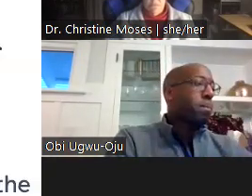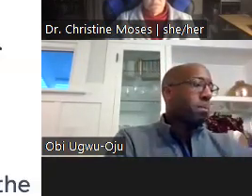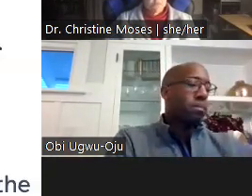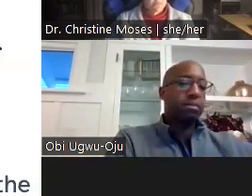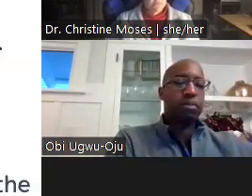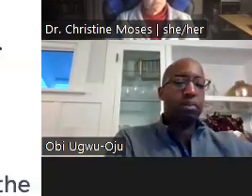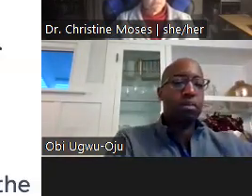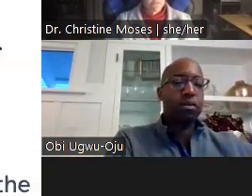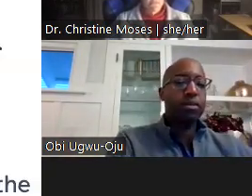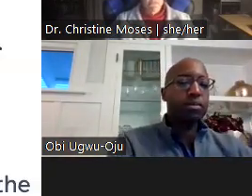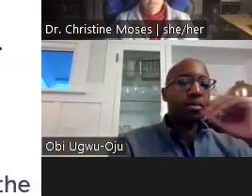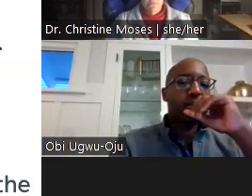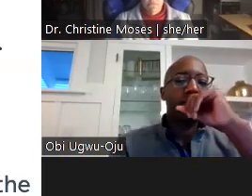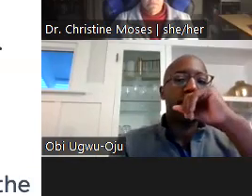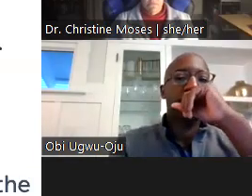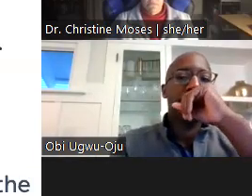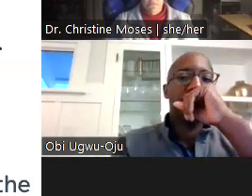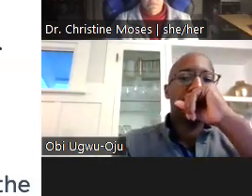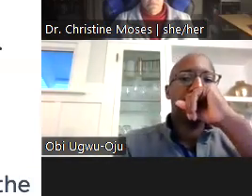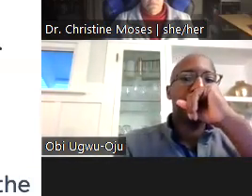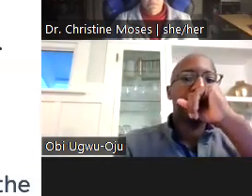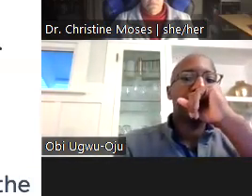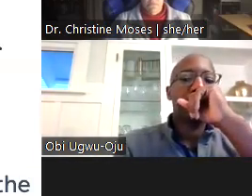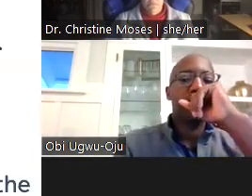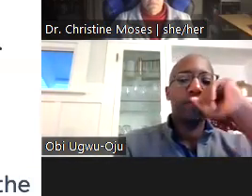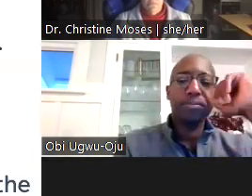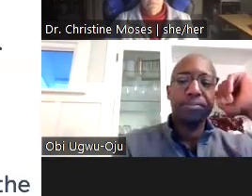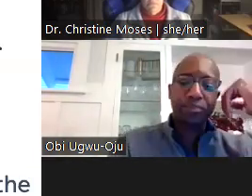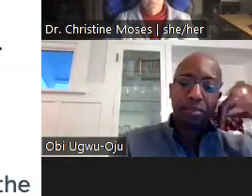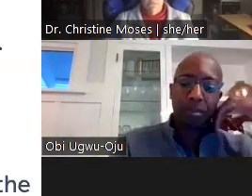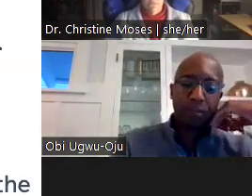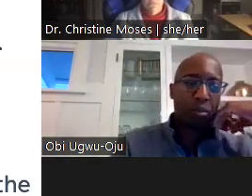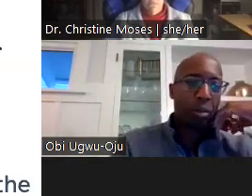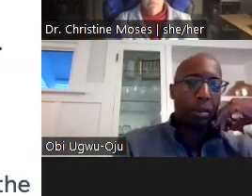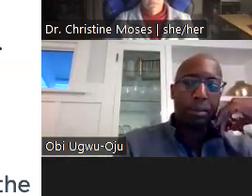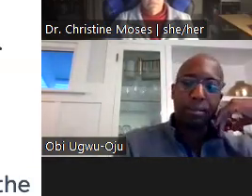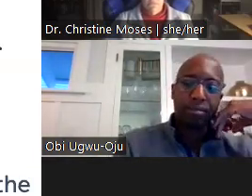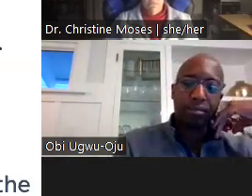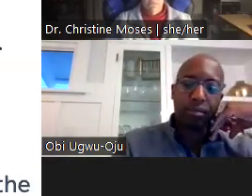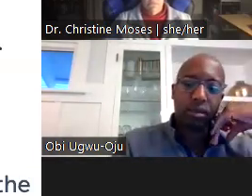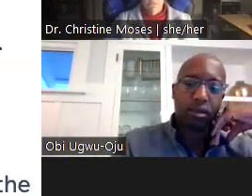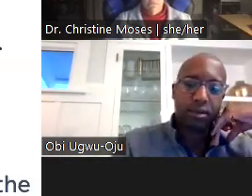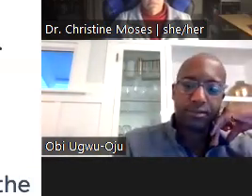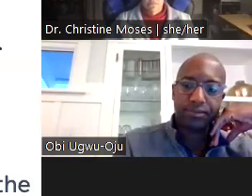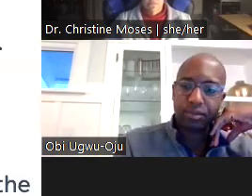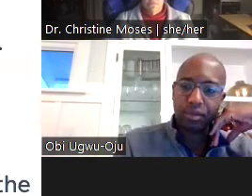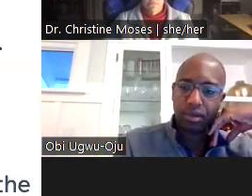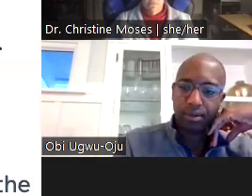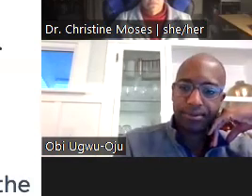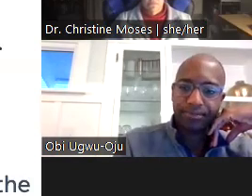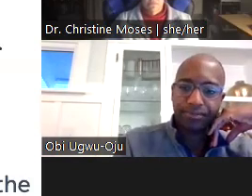2023. And this is a public meeting of the City of Portland Police Accountability Commission Subcommittee on Board